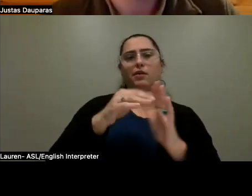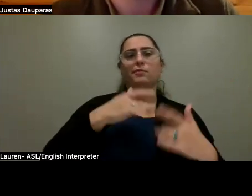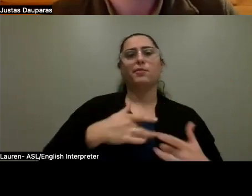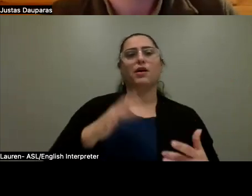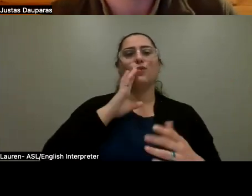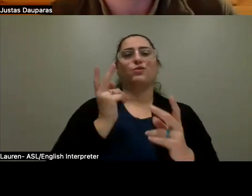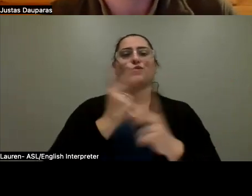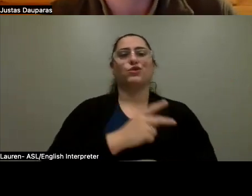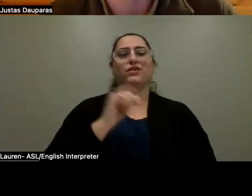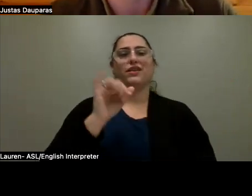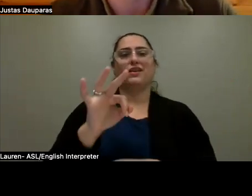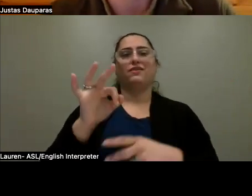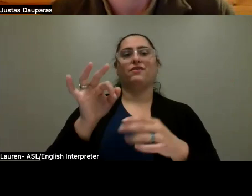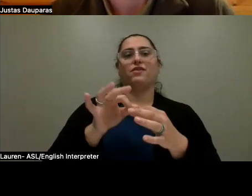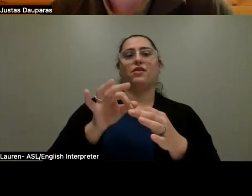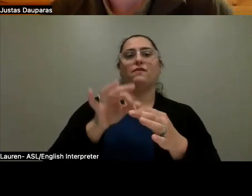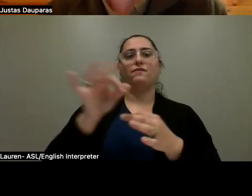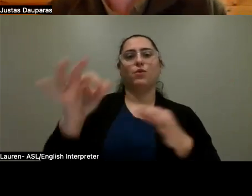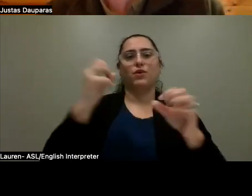any intuition for why that's not the case here?